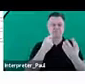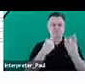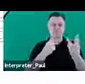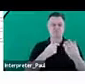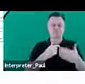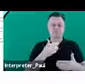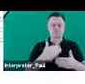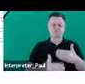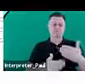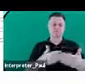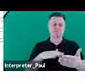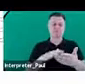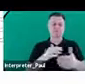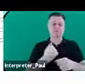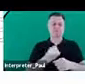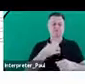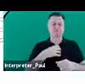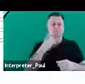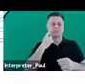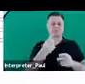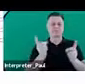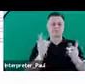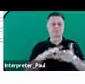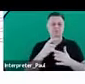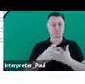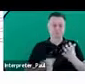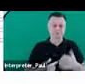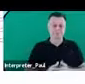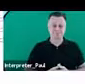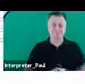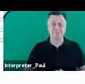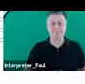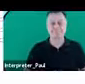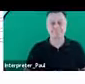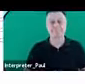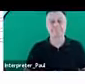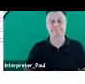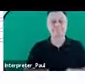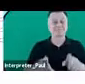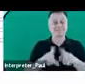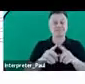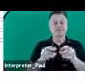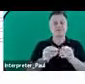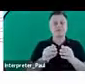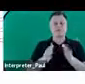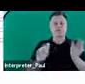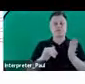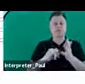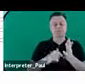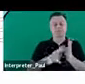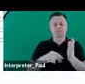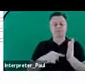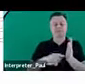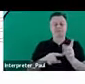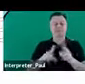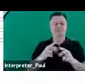will make it an awful lot easier. So exactly the same as we did with our openness statement. We're going to do this with